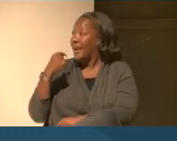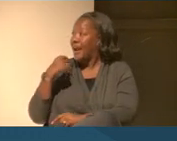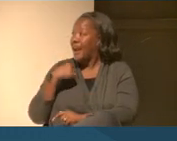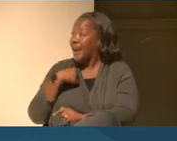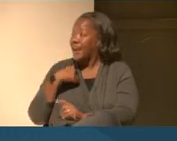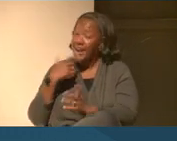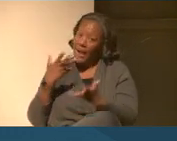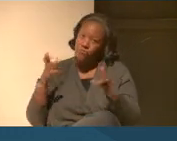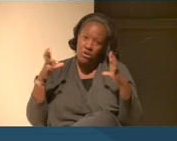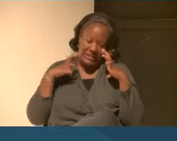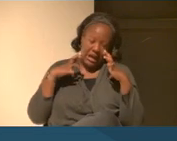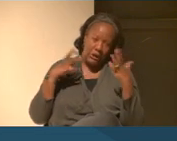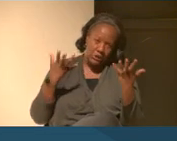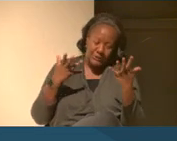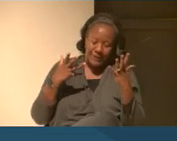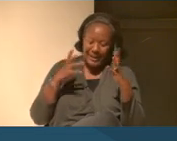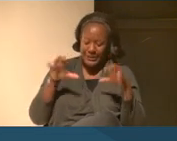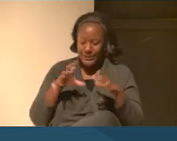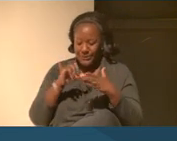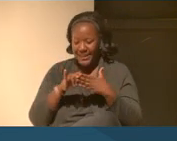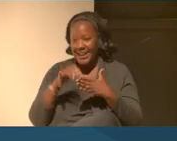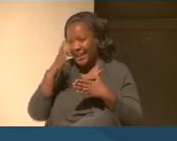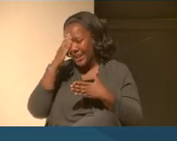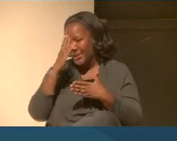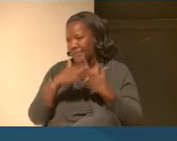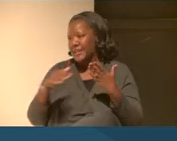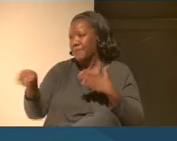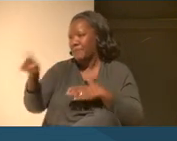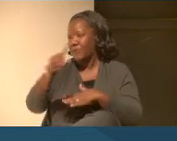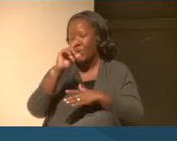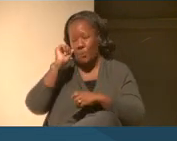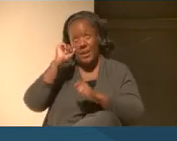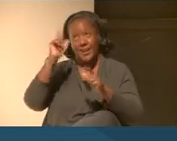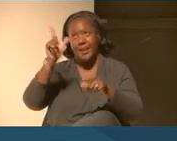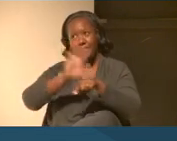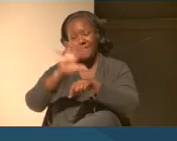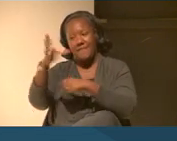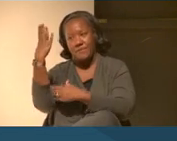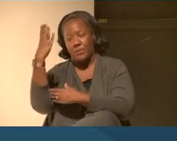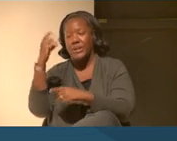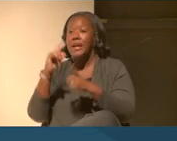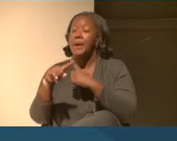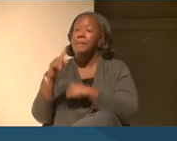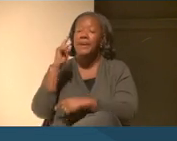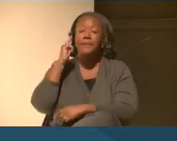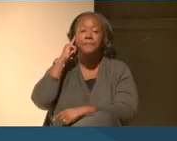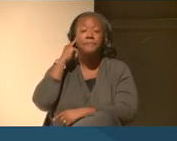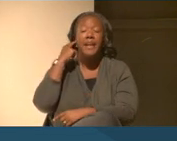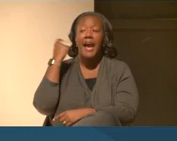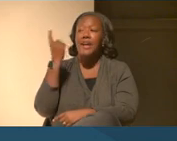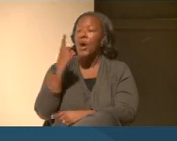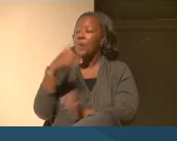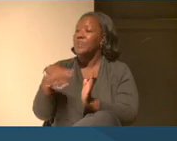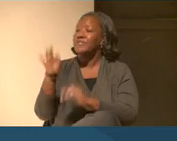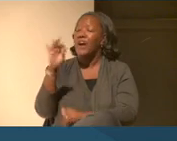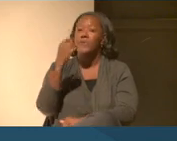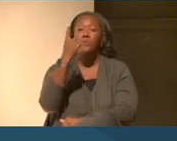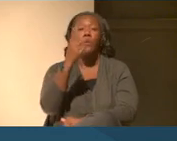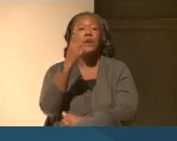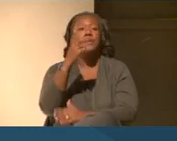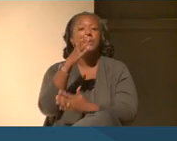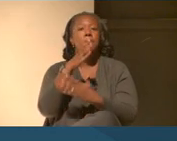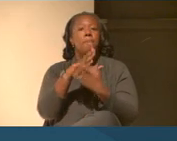this because I'm retired. I know some of you have to set alarms at 5 o'clock in the morning, but I always find one piece of good environmental news before I